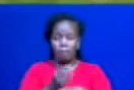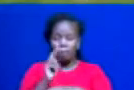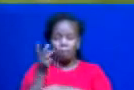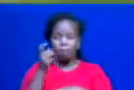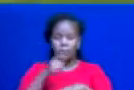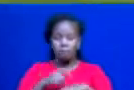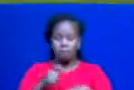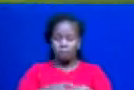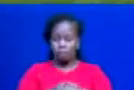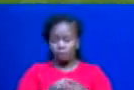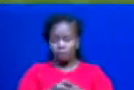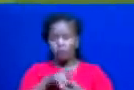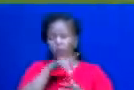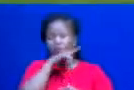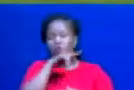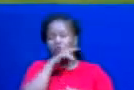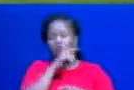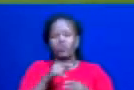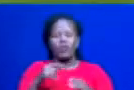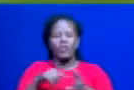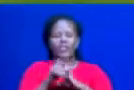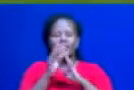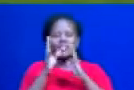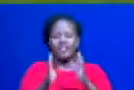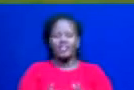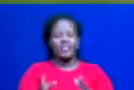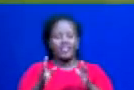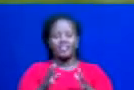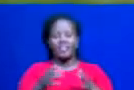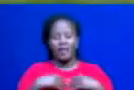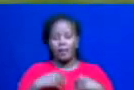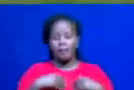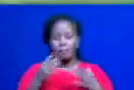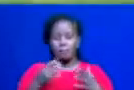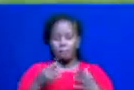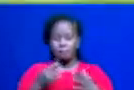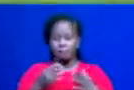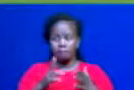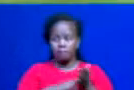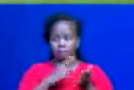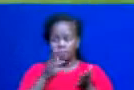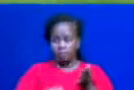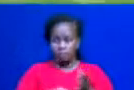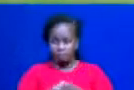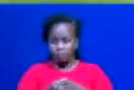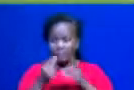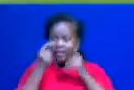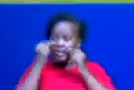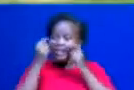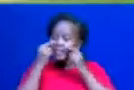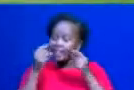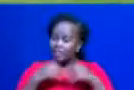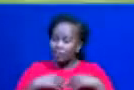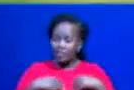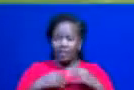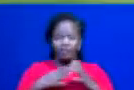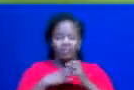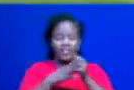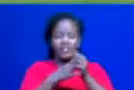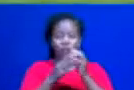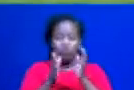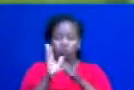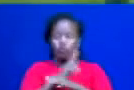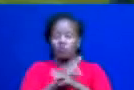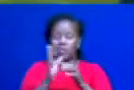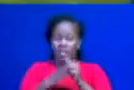Ugandan striker Deogracius Ojok slotted home. Tusker would have extended their lead in the 90th minute, but Shami